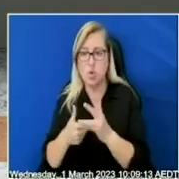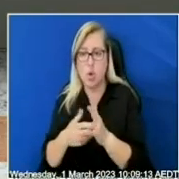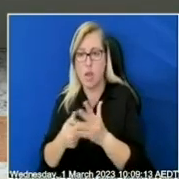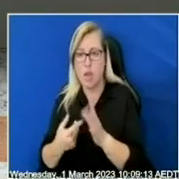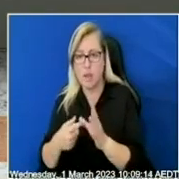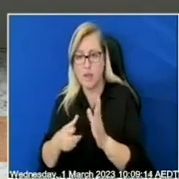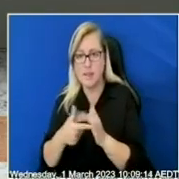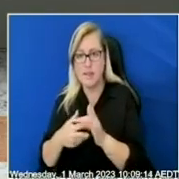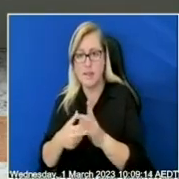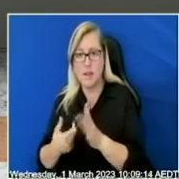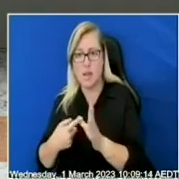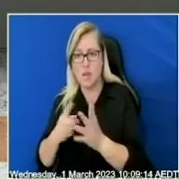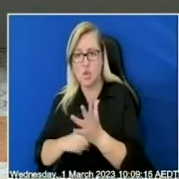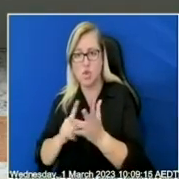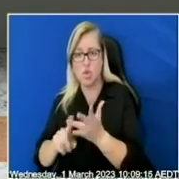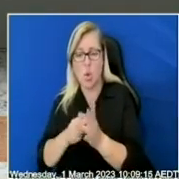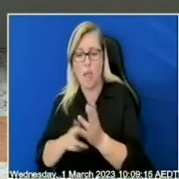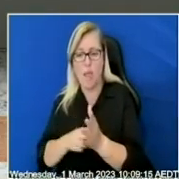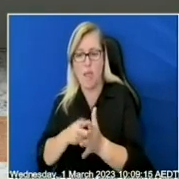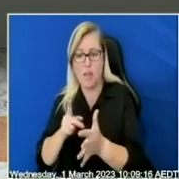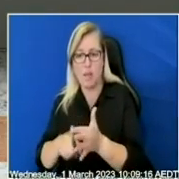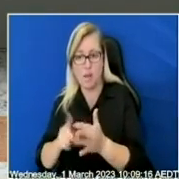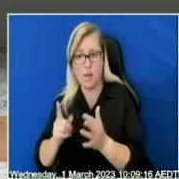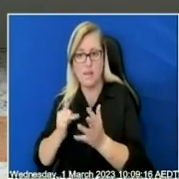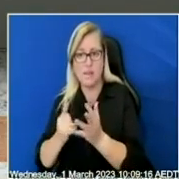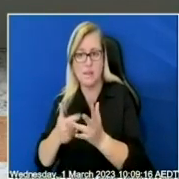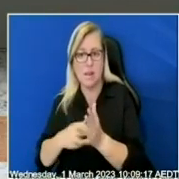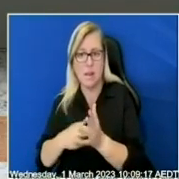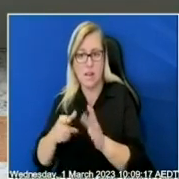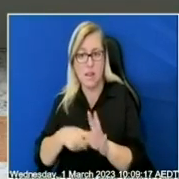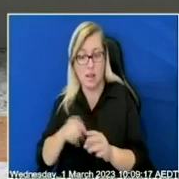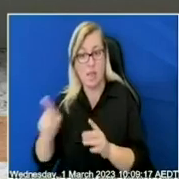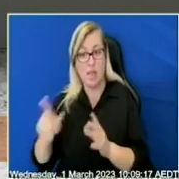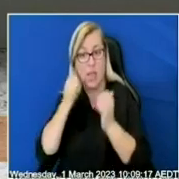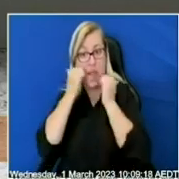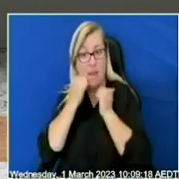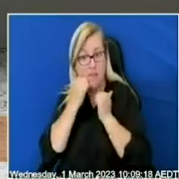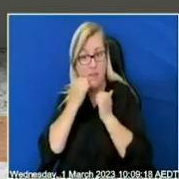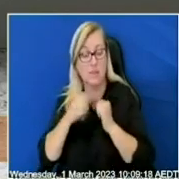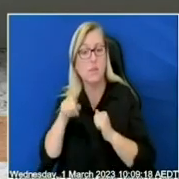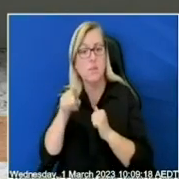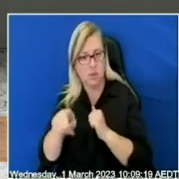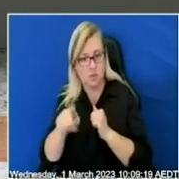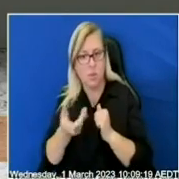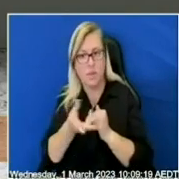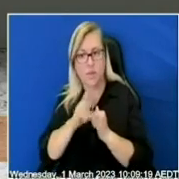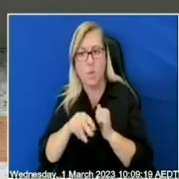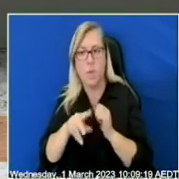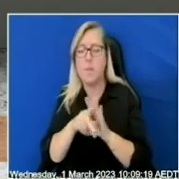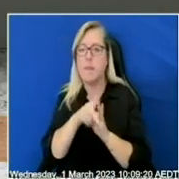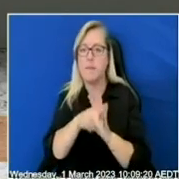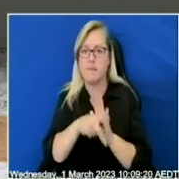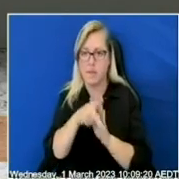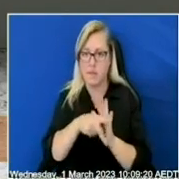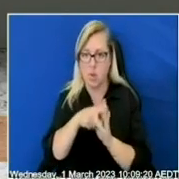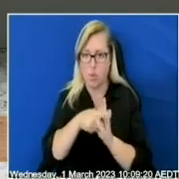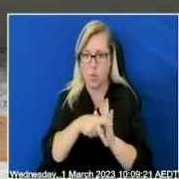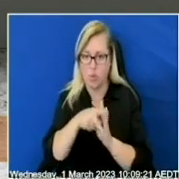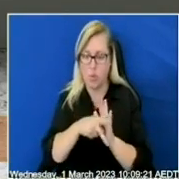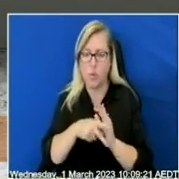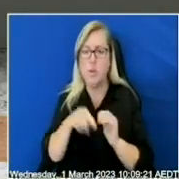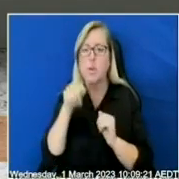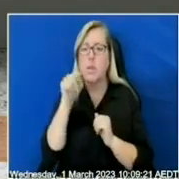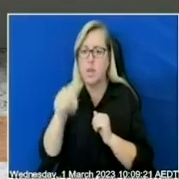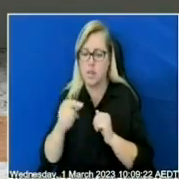evidence will take place by video, recently pre-recorded on country at the former Lake Conda Mission. We acknowledge